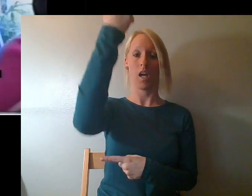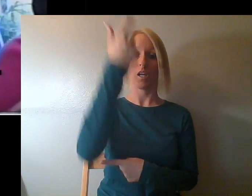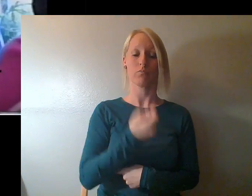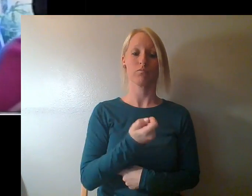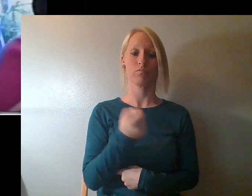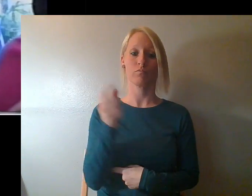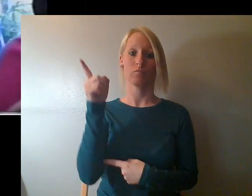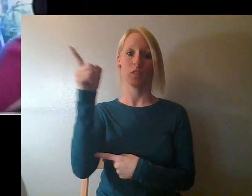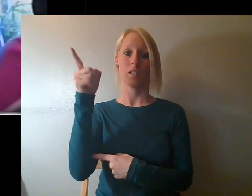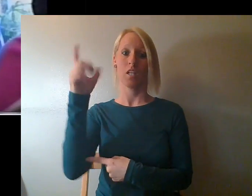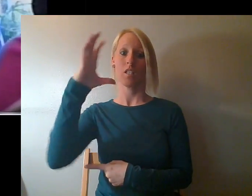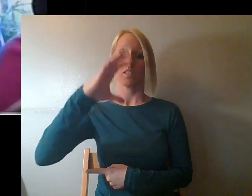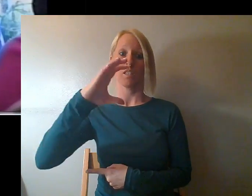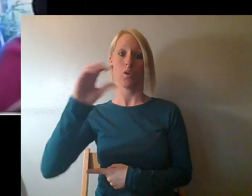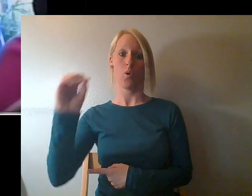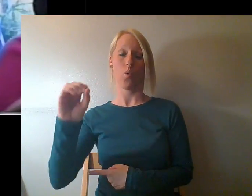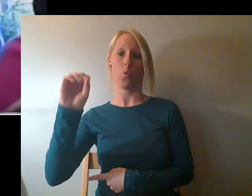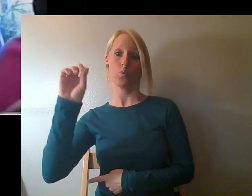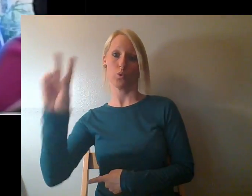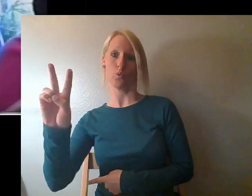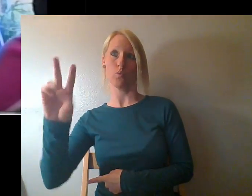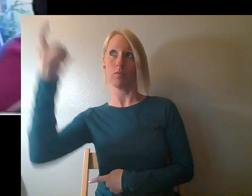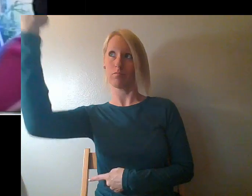carbon dioxide.